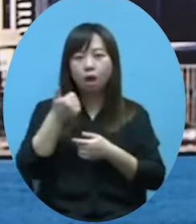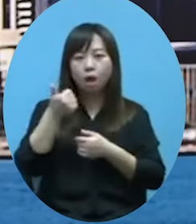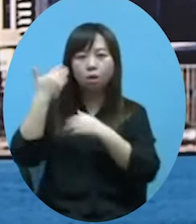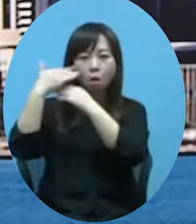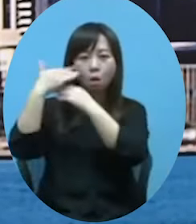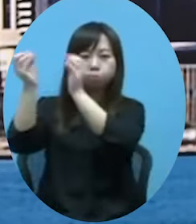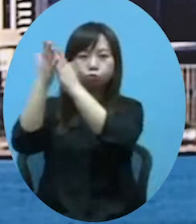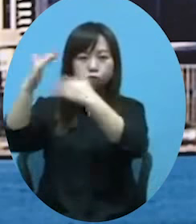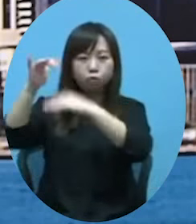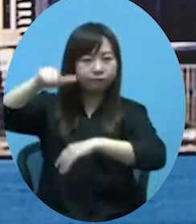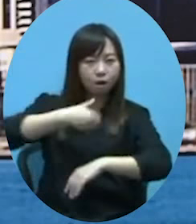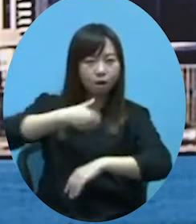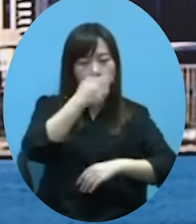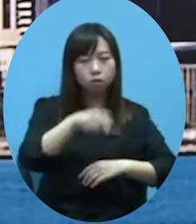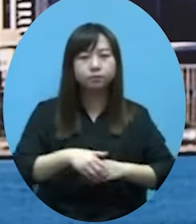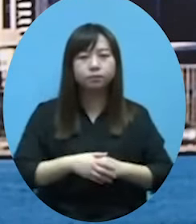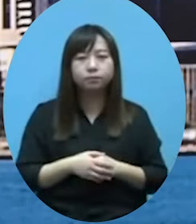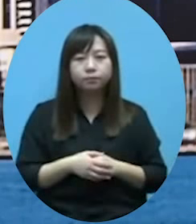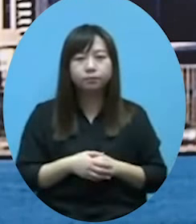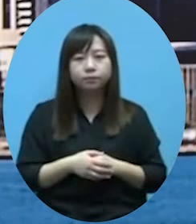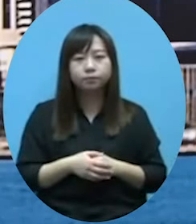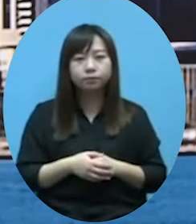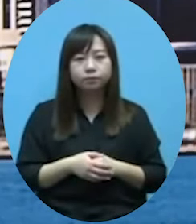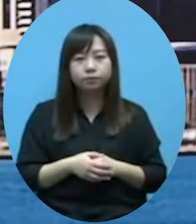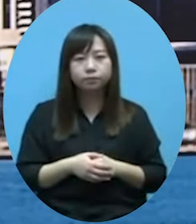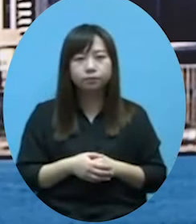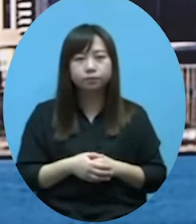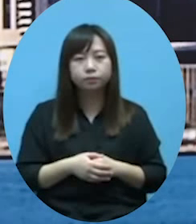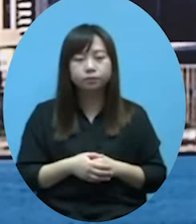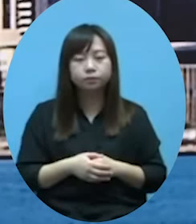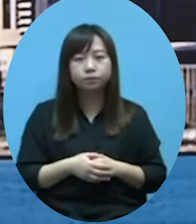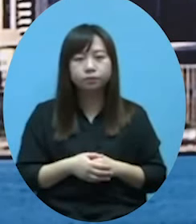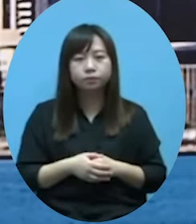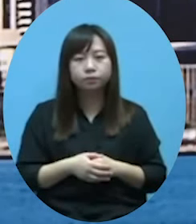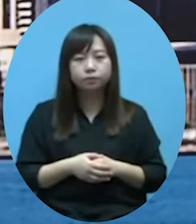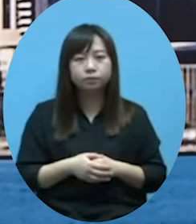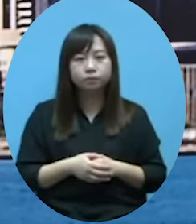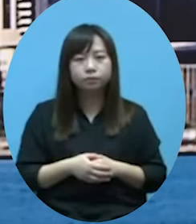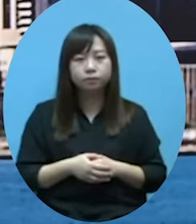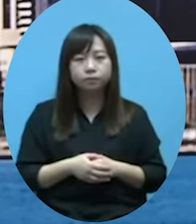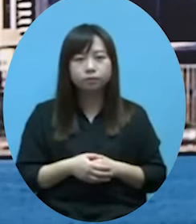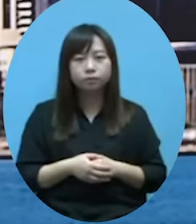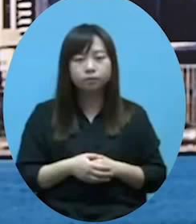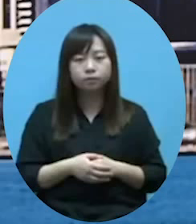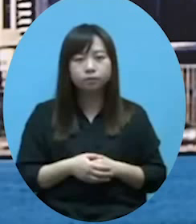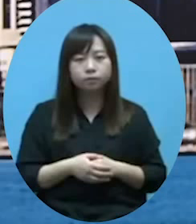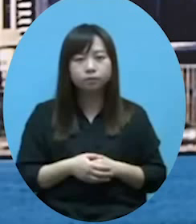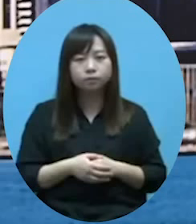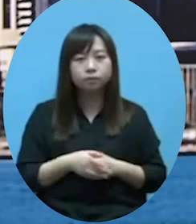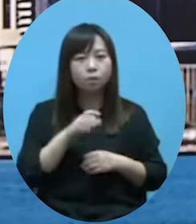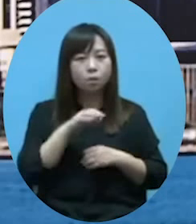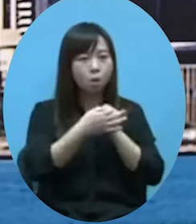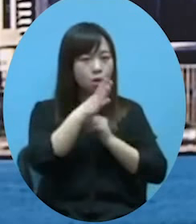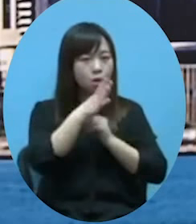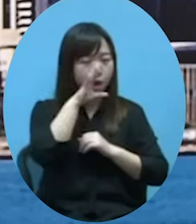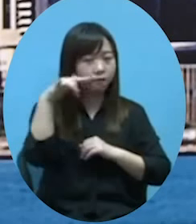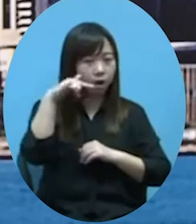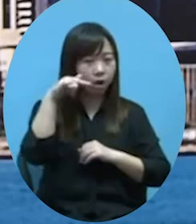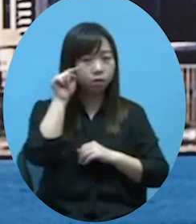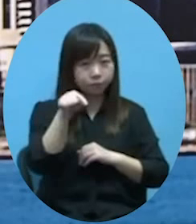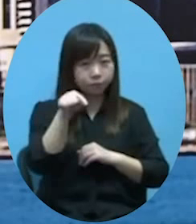she was symptomaticwhile she was traveling on the CX-694